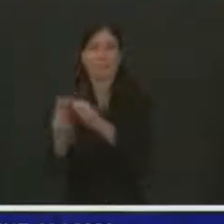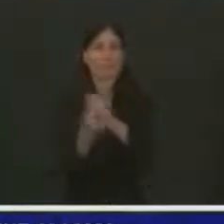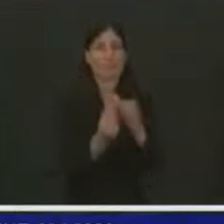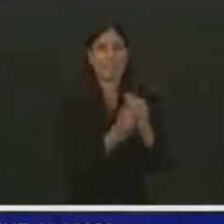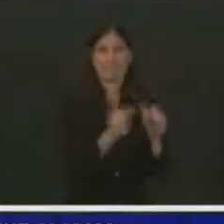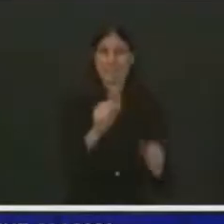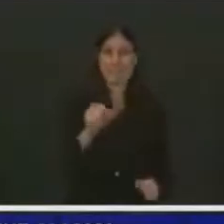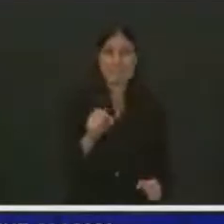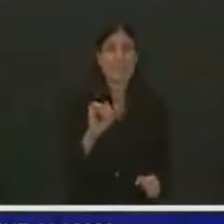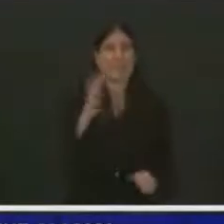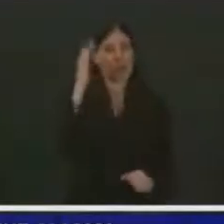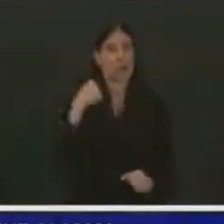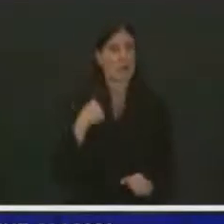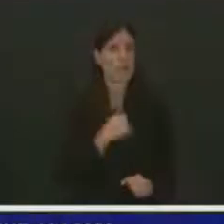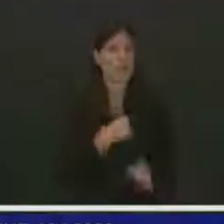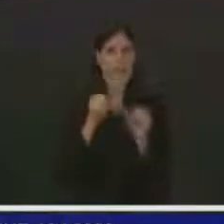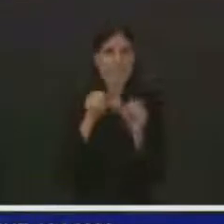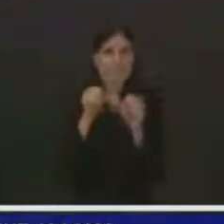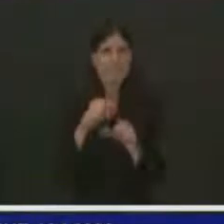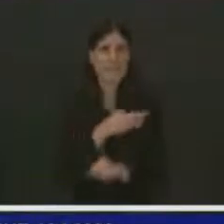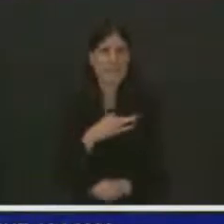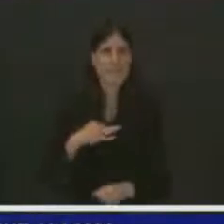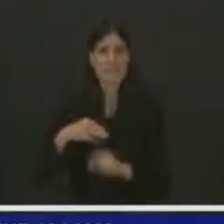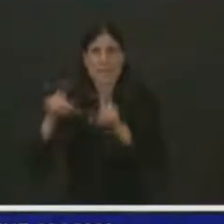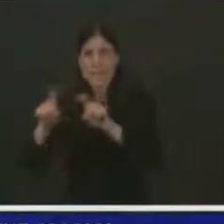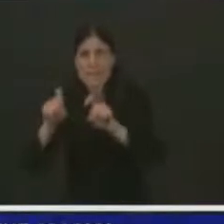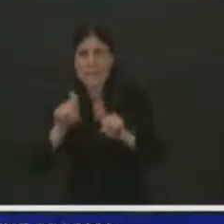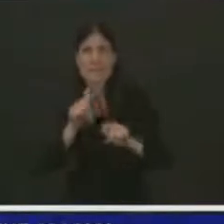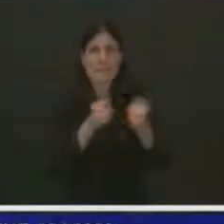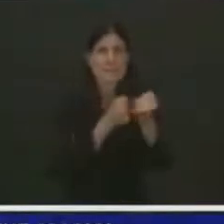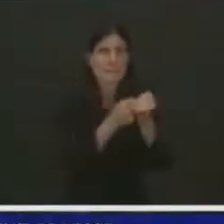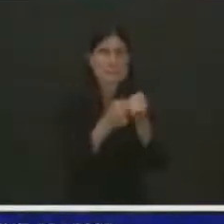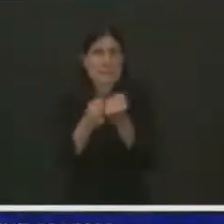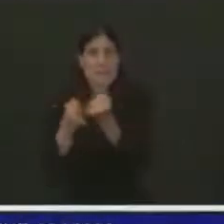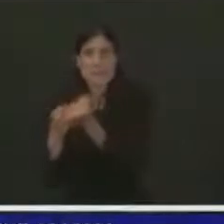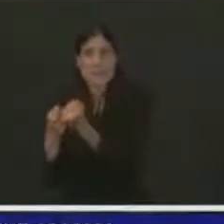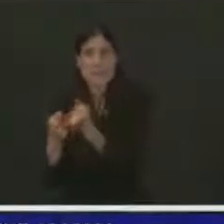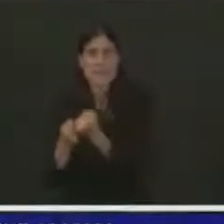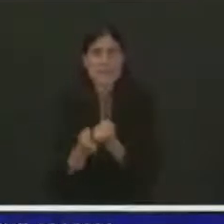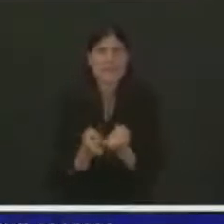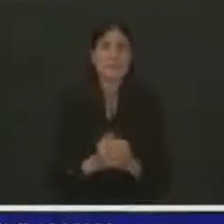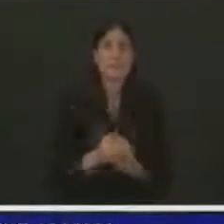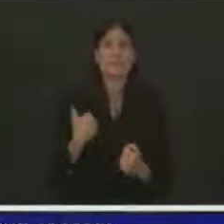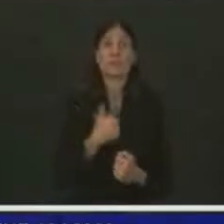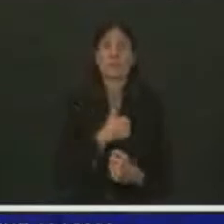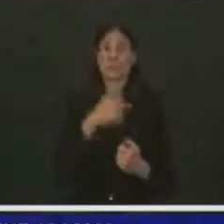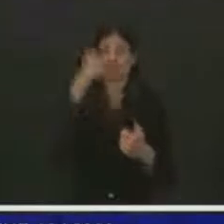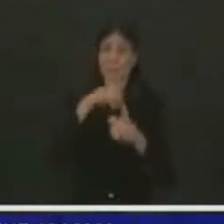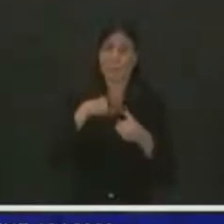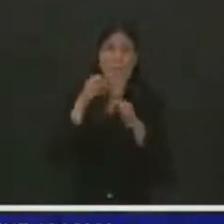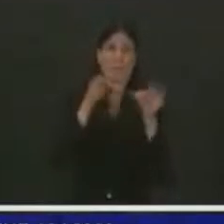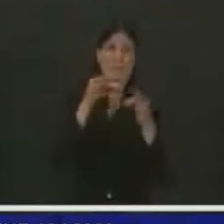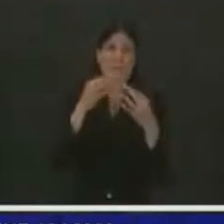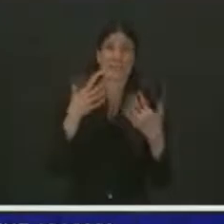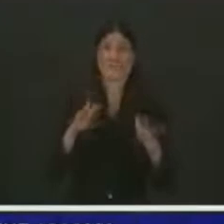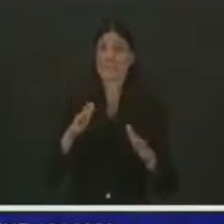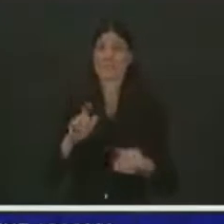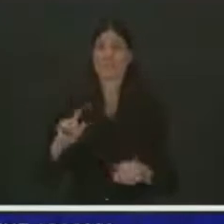testing support. We're well into the 4th round of cyclical testing that is occurring